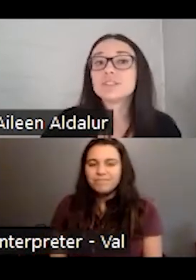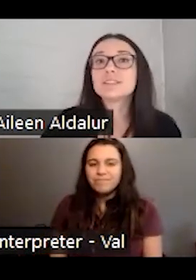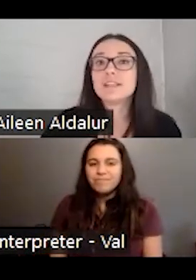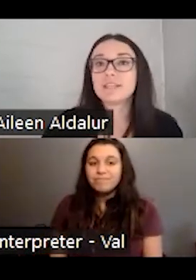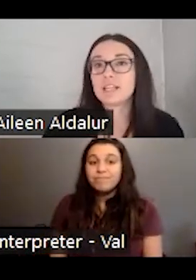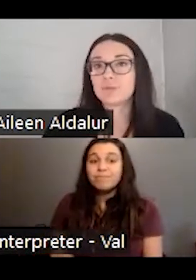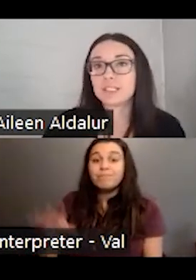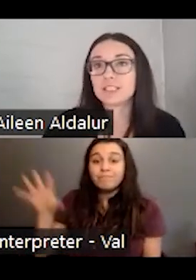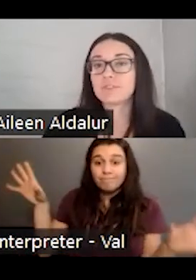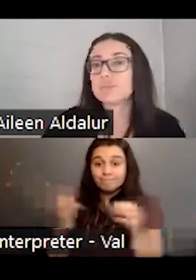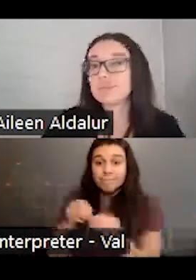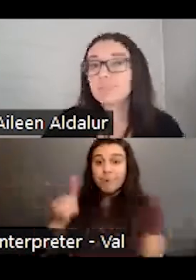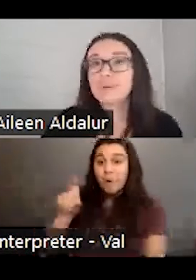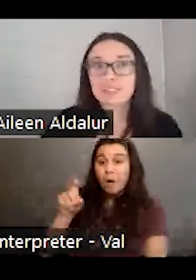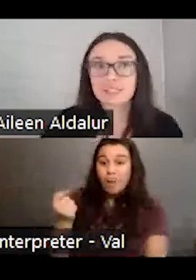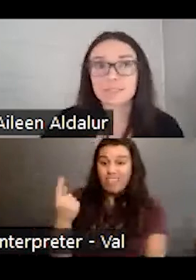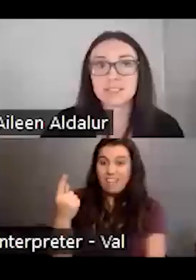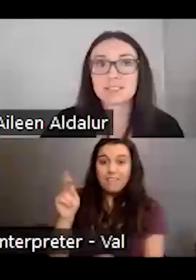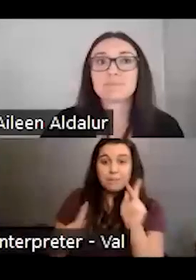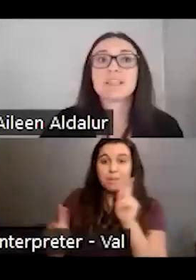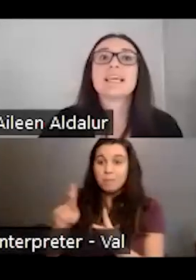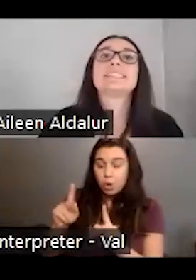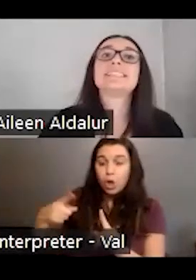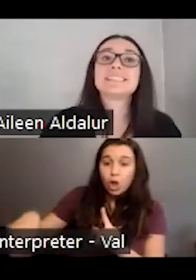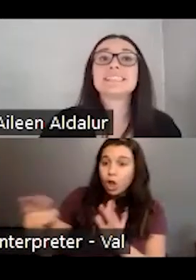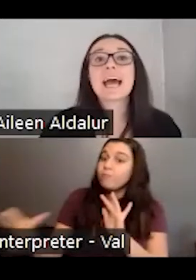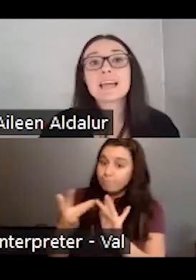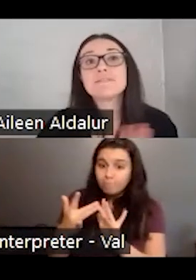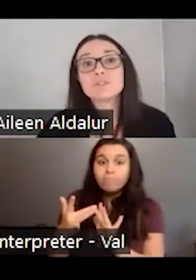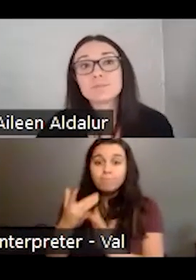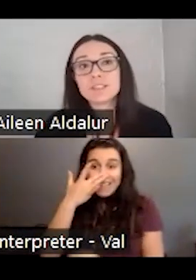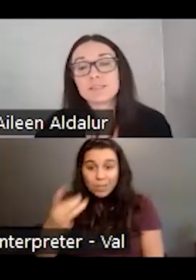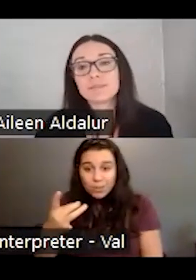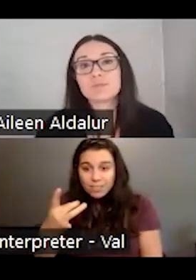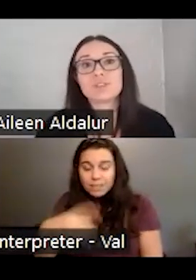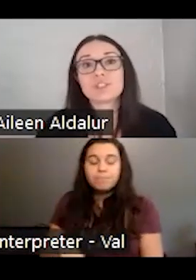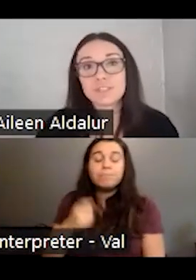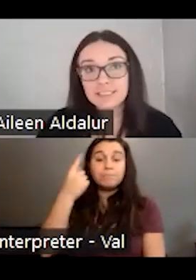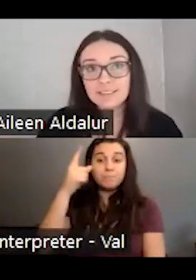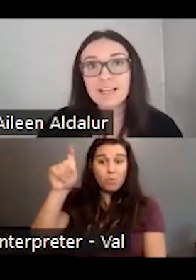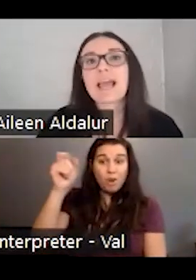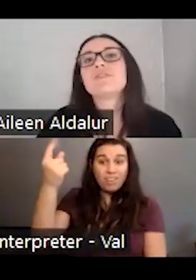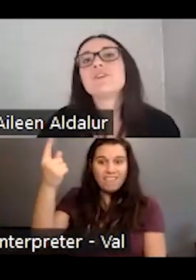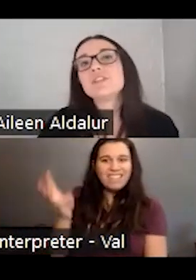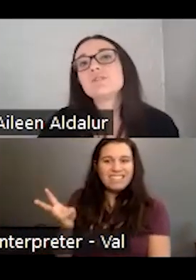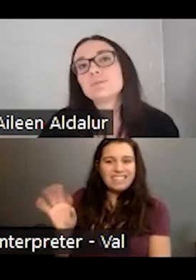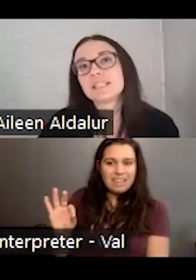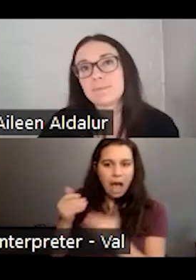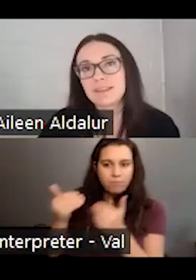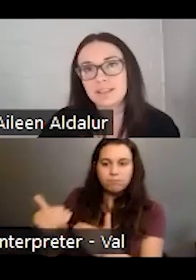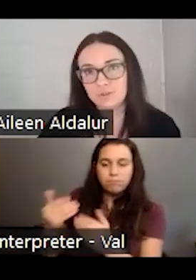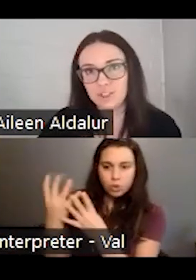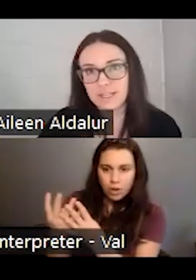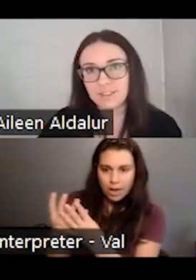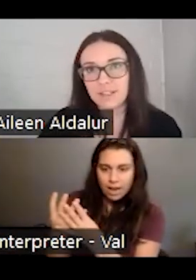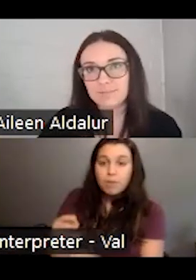of 111 inquiries from interested participants. 69 of those participants were screened, and 33%